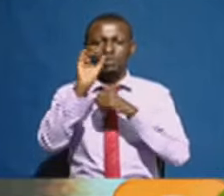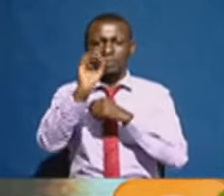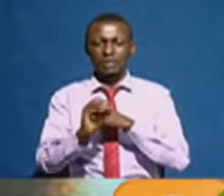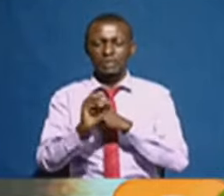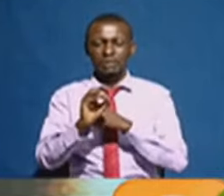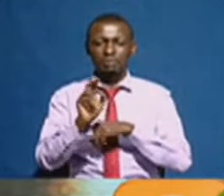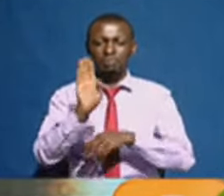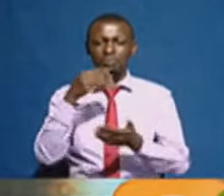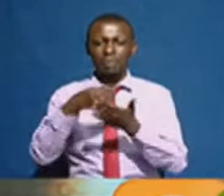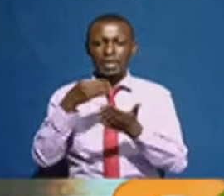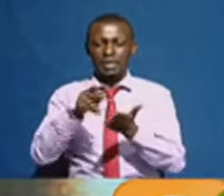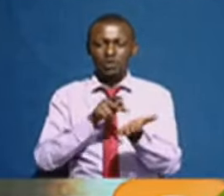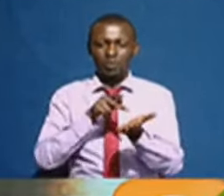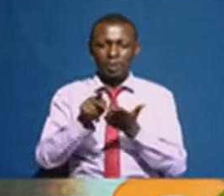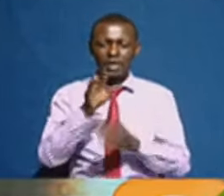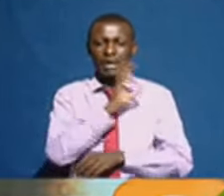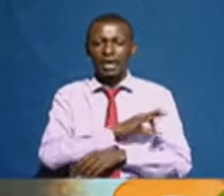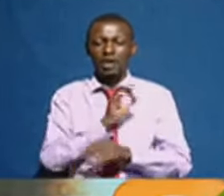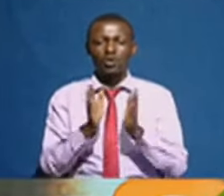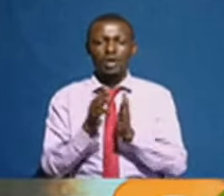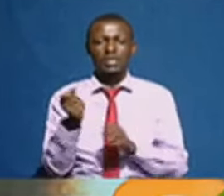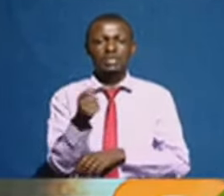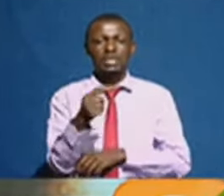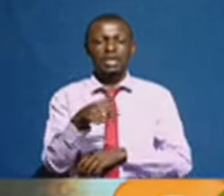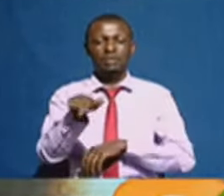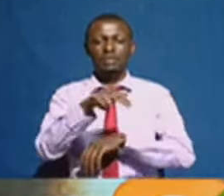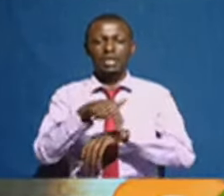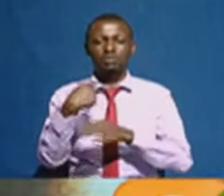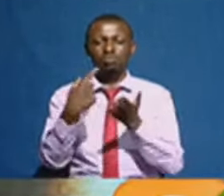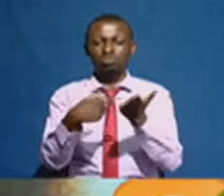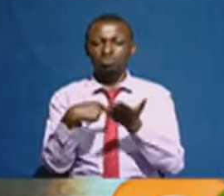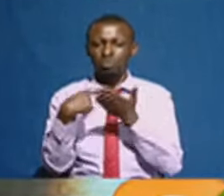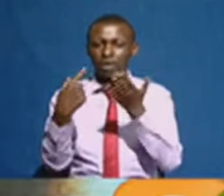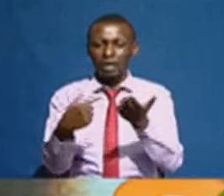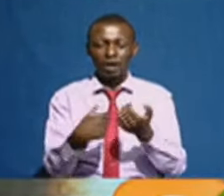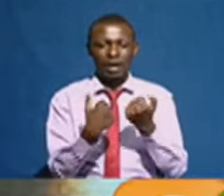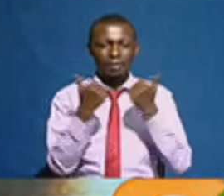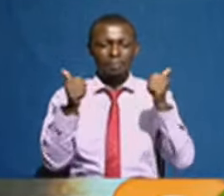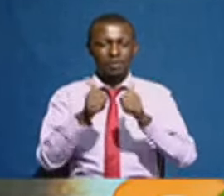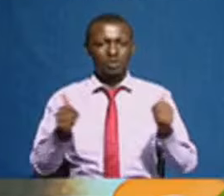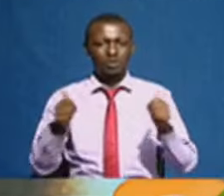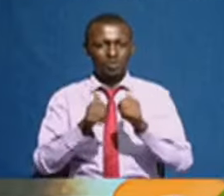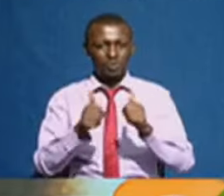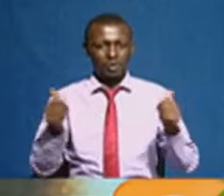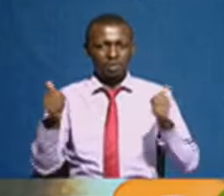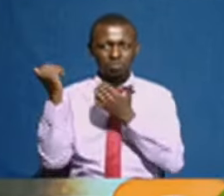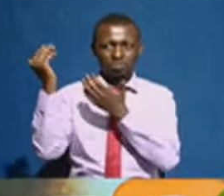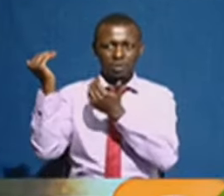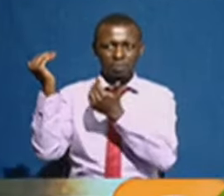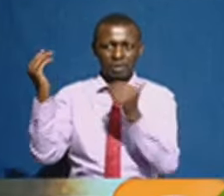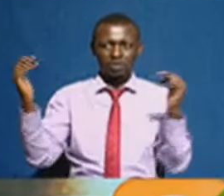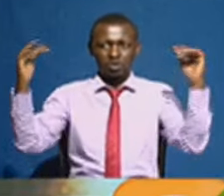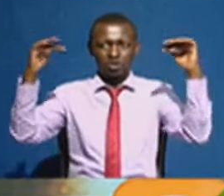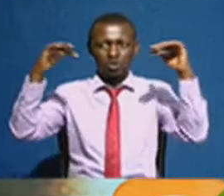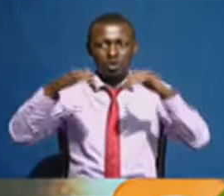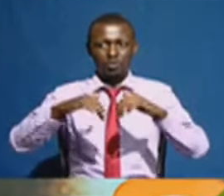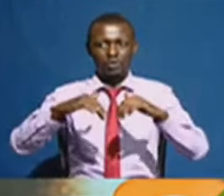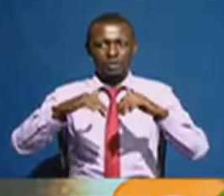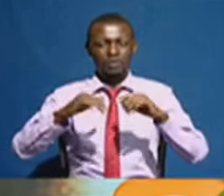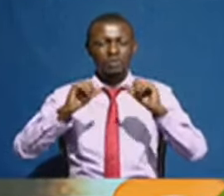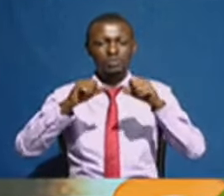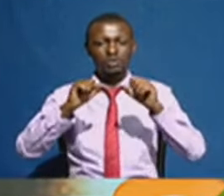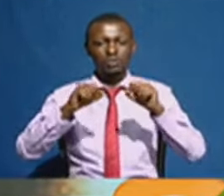allowances, a national conversation could not have been more timely. It is expected that the conference will be treated